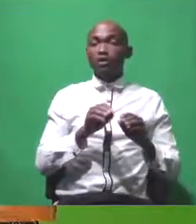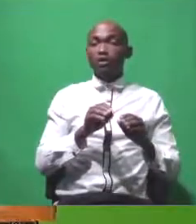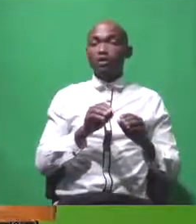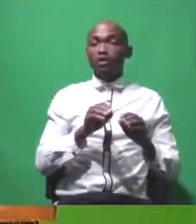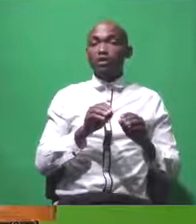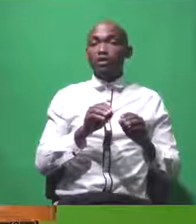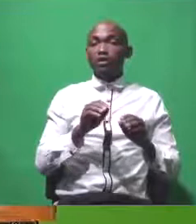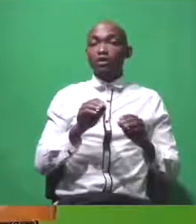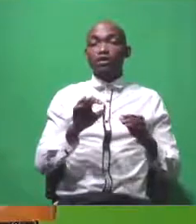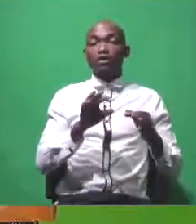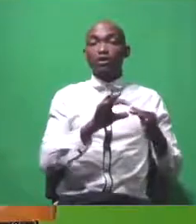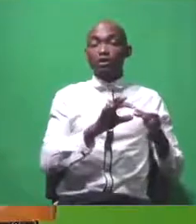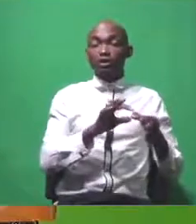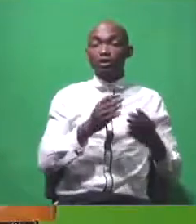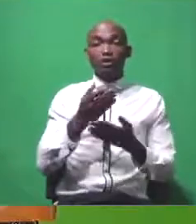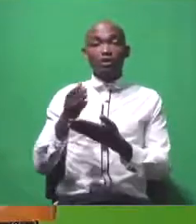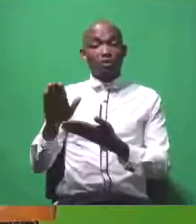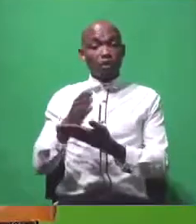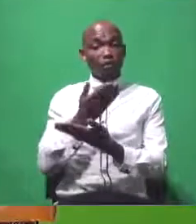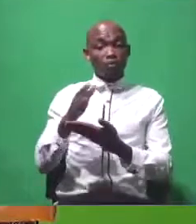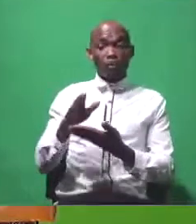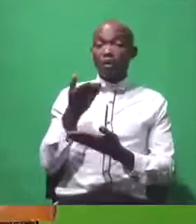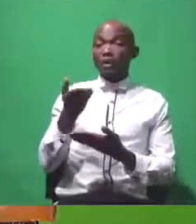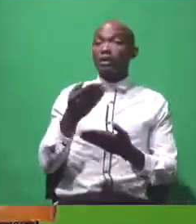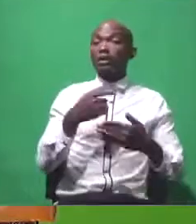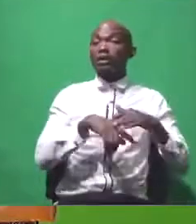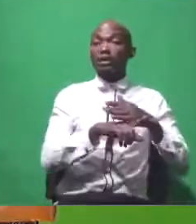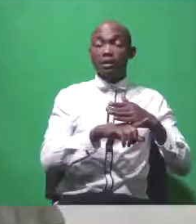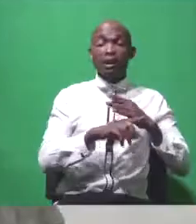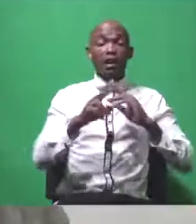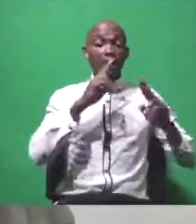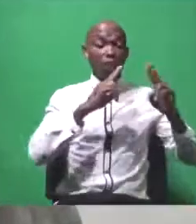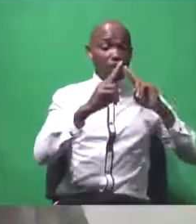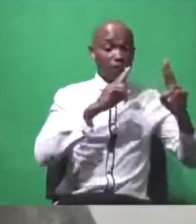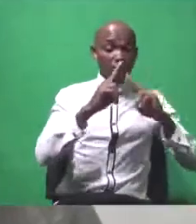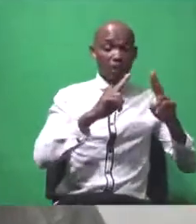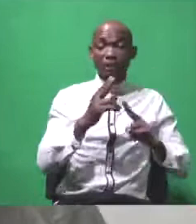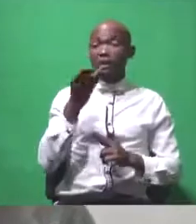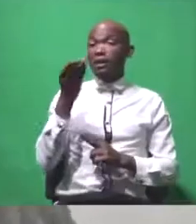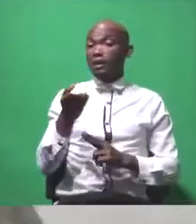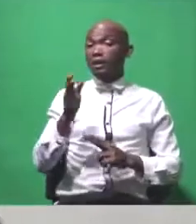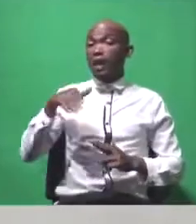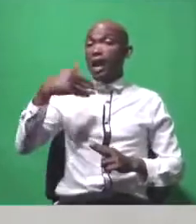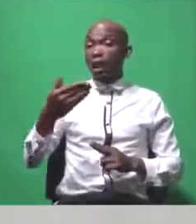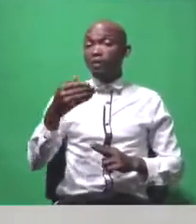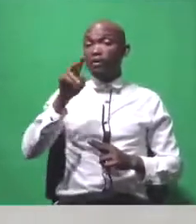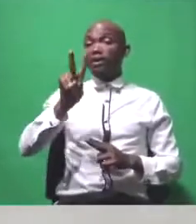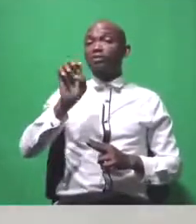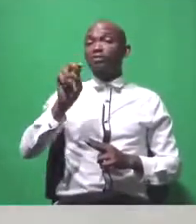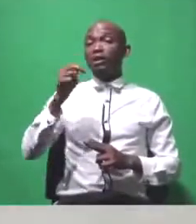the sharing ratio. We have already discussed that. After the